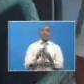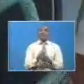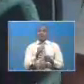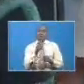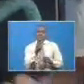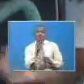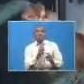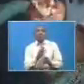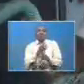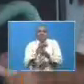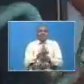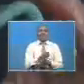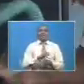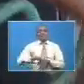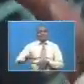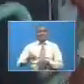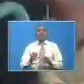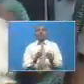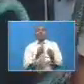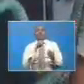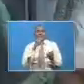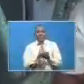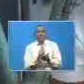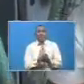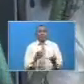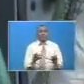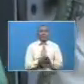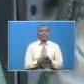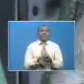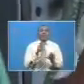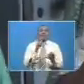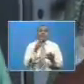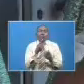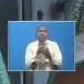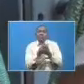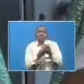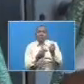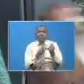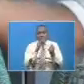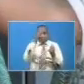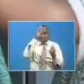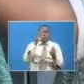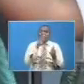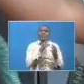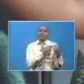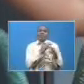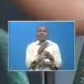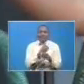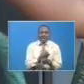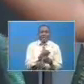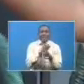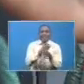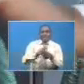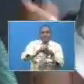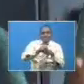make babies and should therefore go without saying that it is the responsibility of the two to take care and nurture